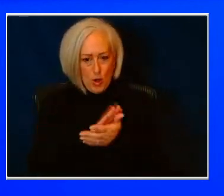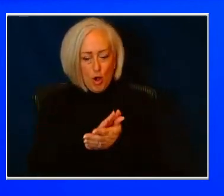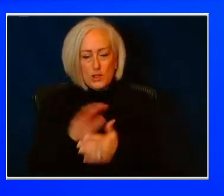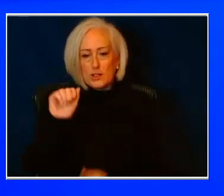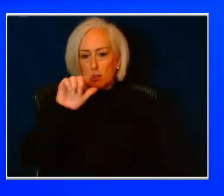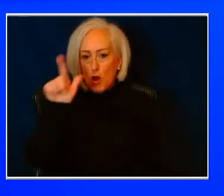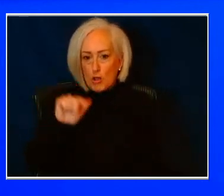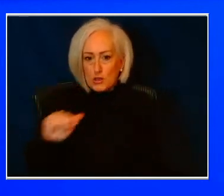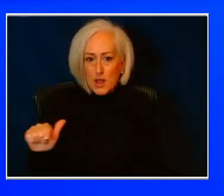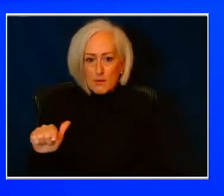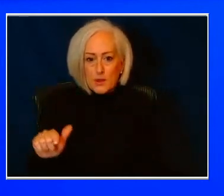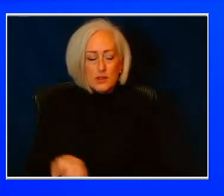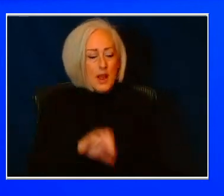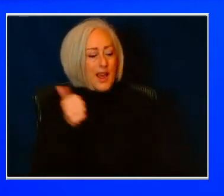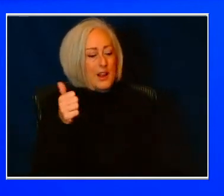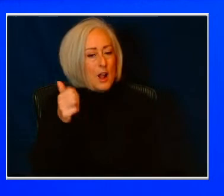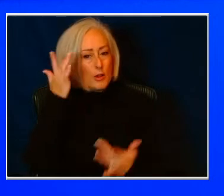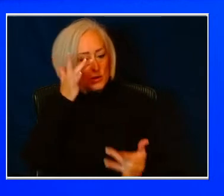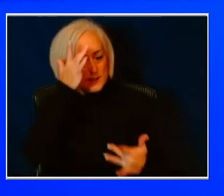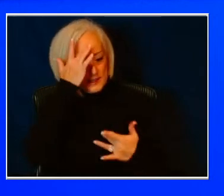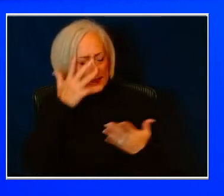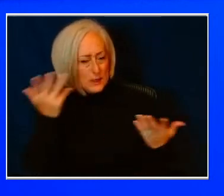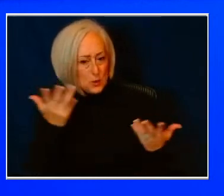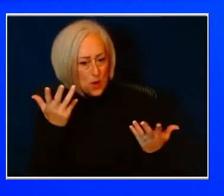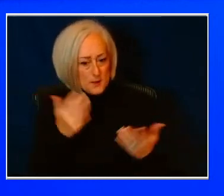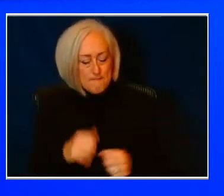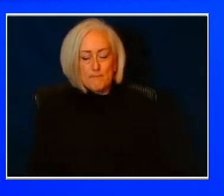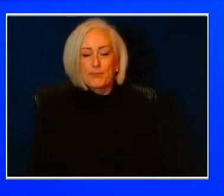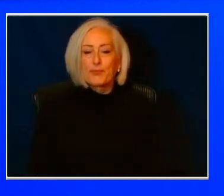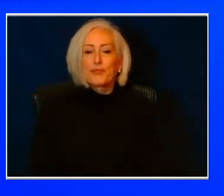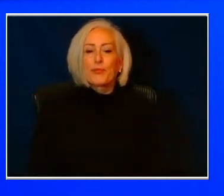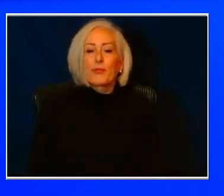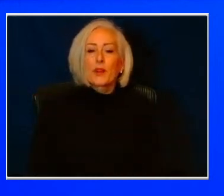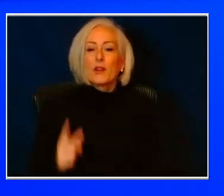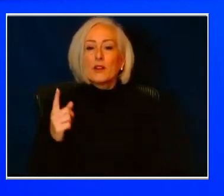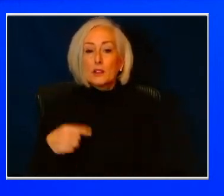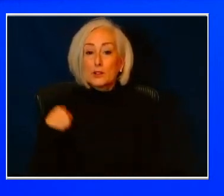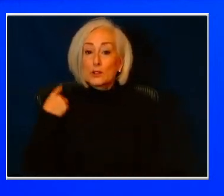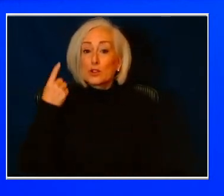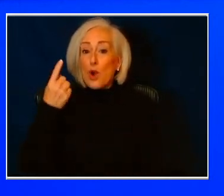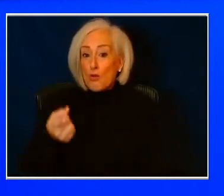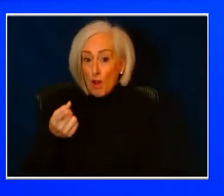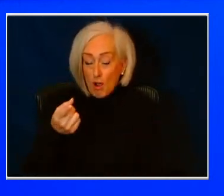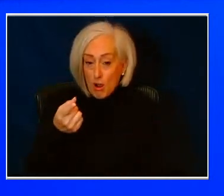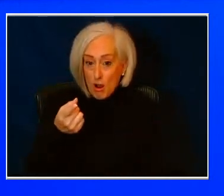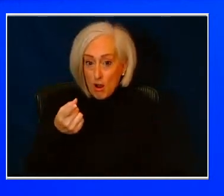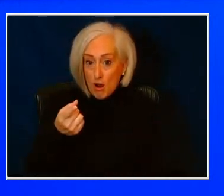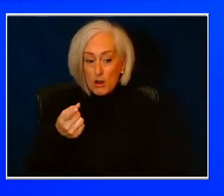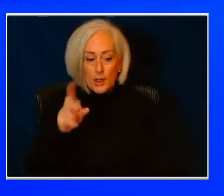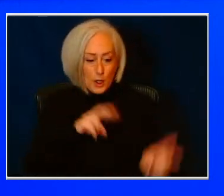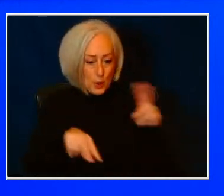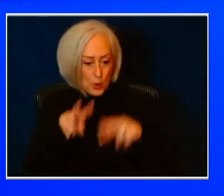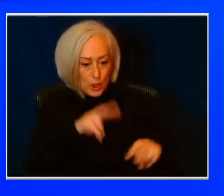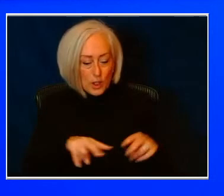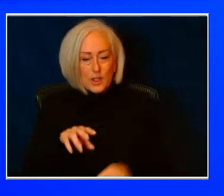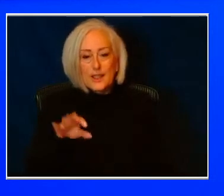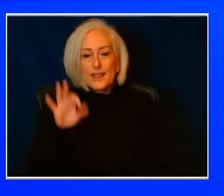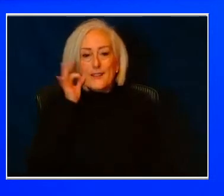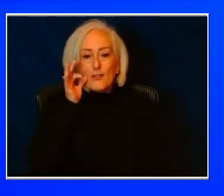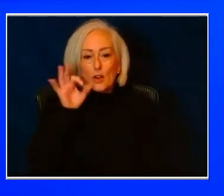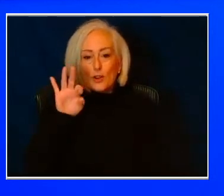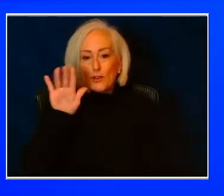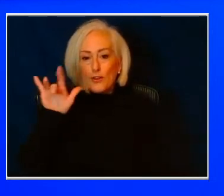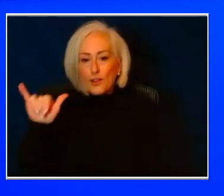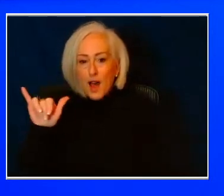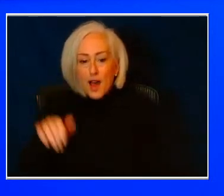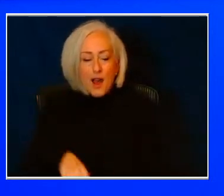diseases. And so far, as a basic scientist, we've been looking at in fruit fly, in mice. But if we really want